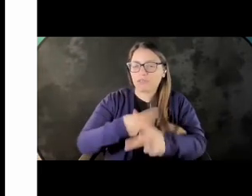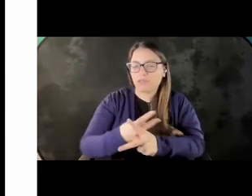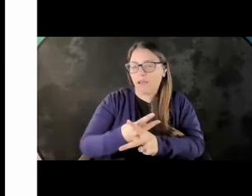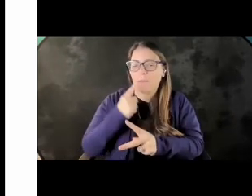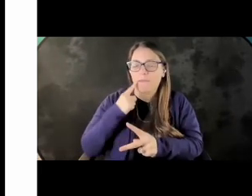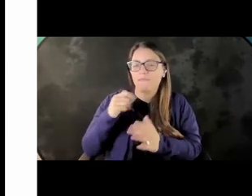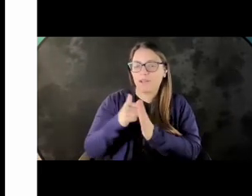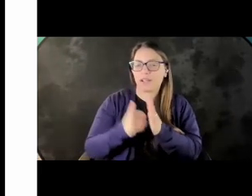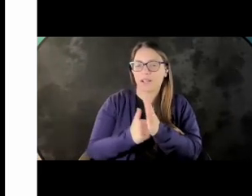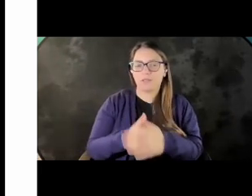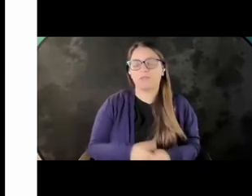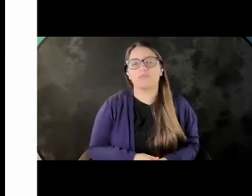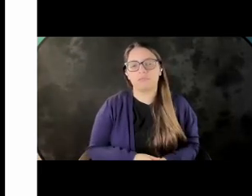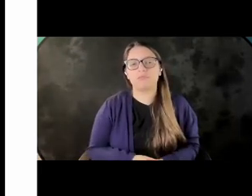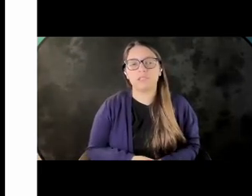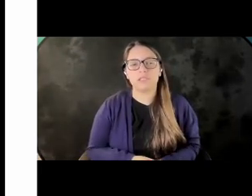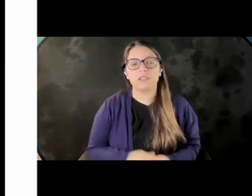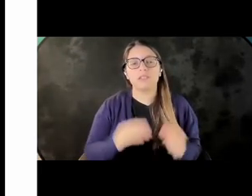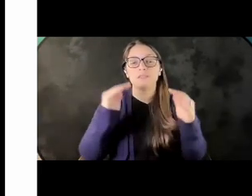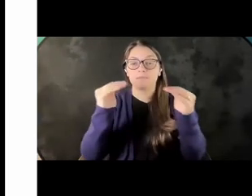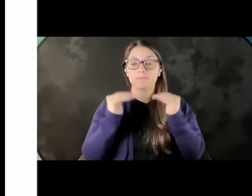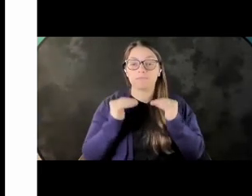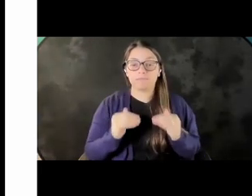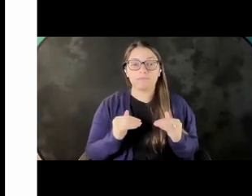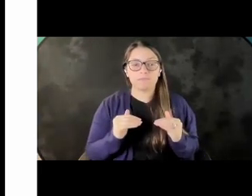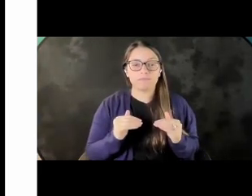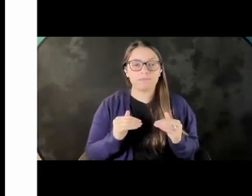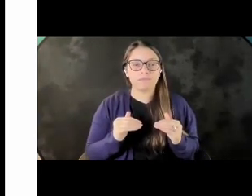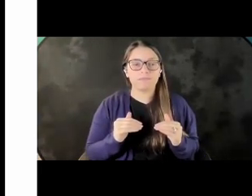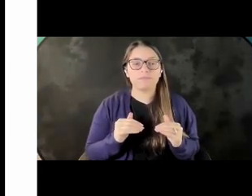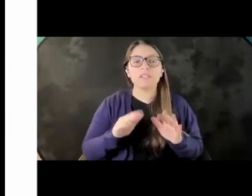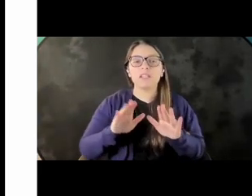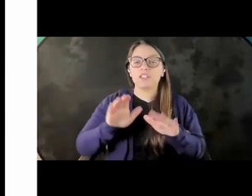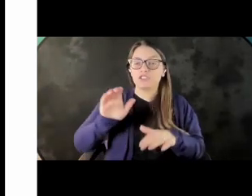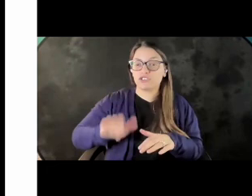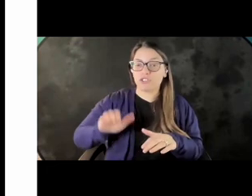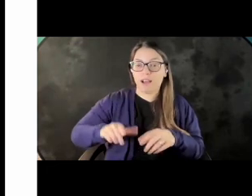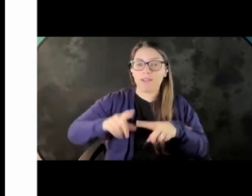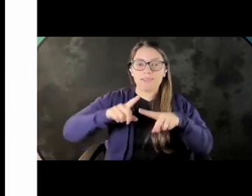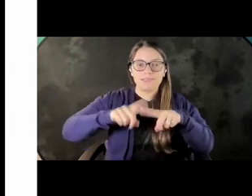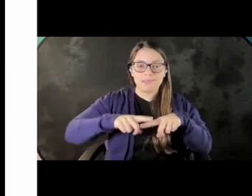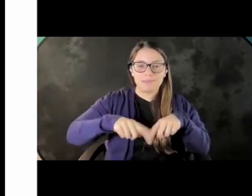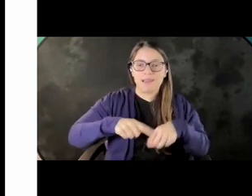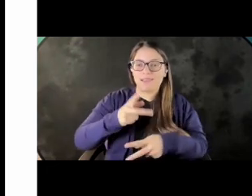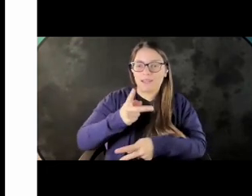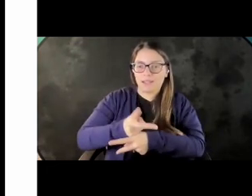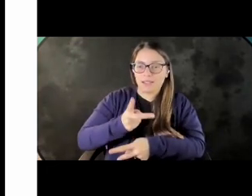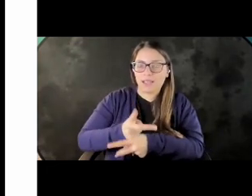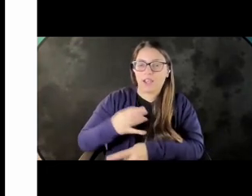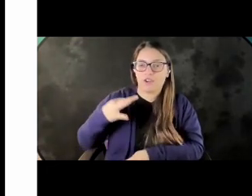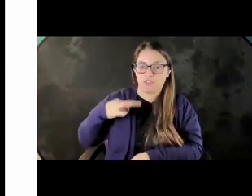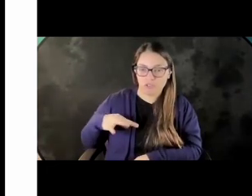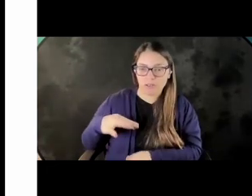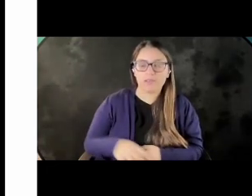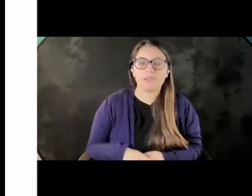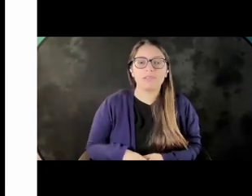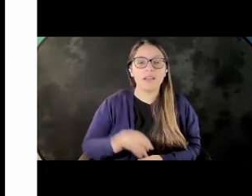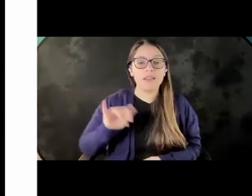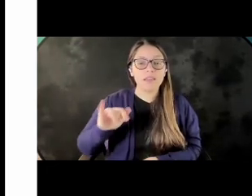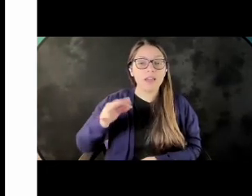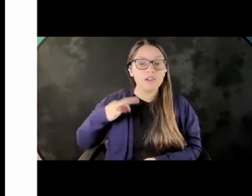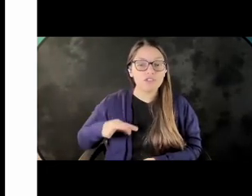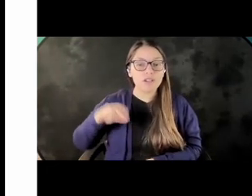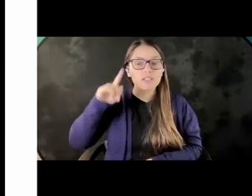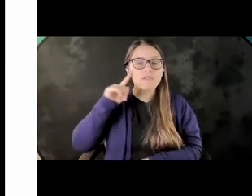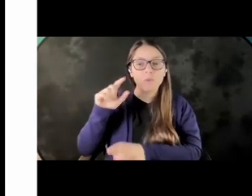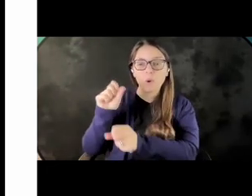The next credit shown on the screen is the Child and Dependent Care Credit, and that credit is for